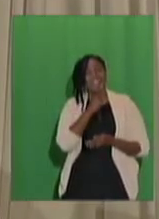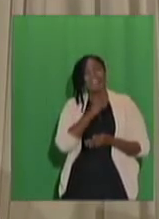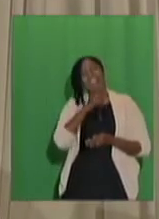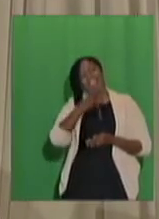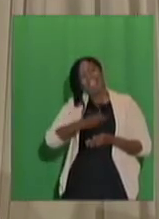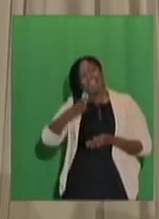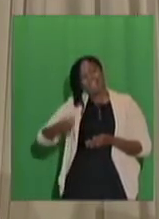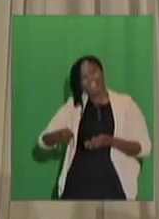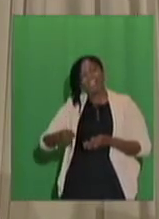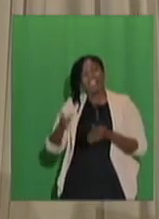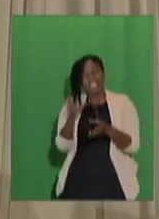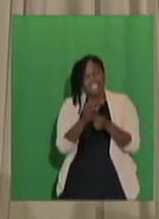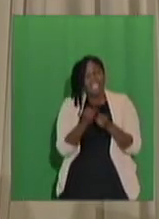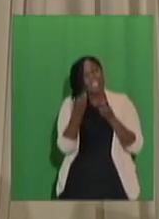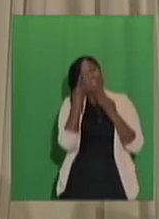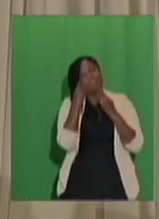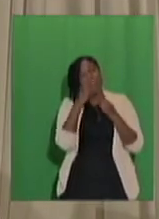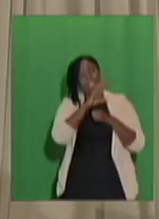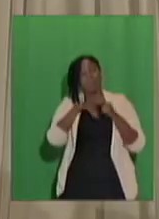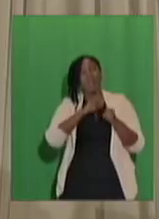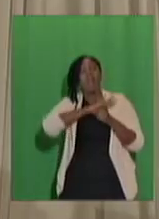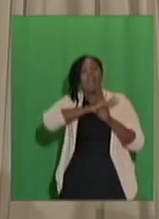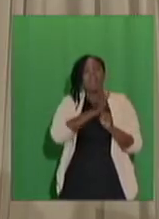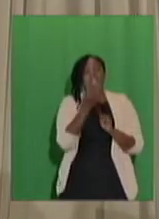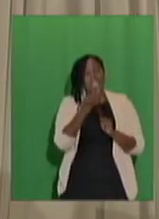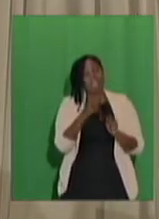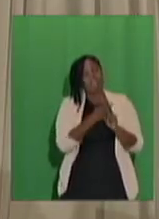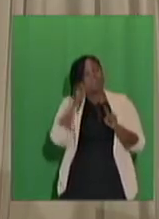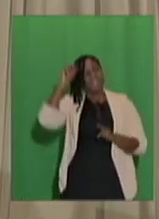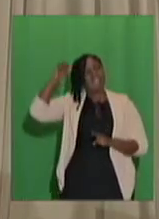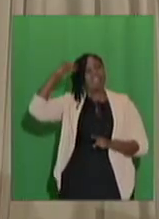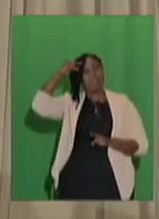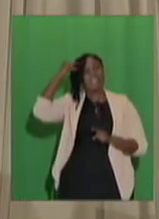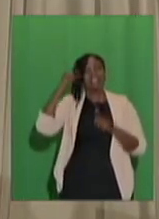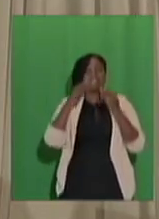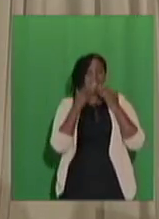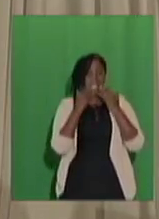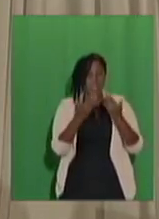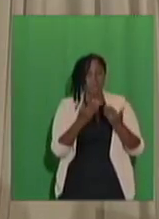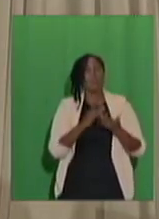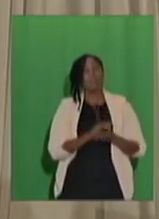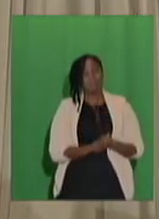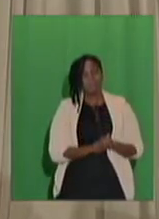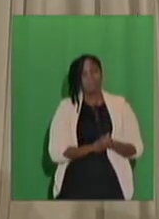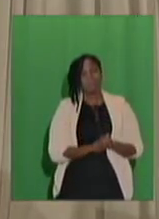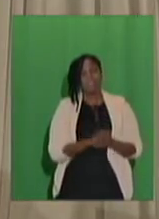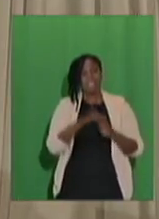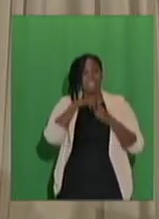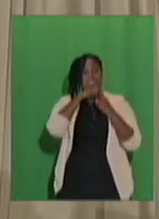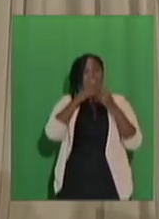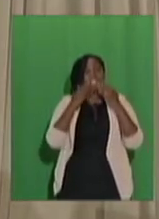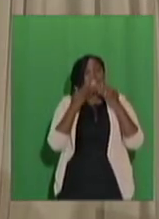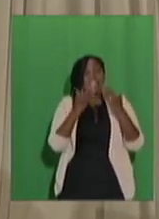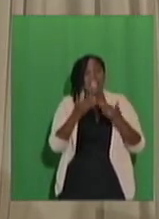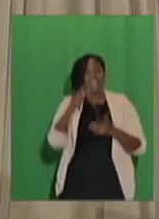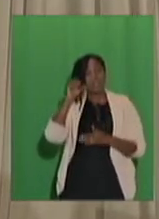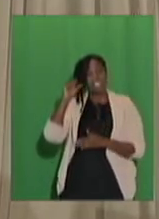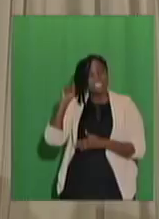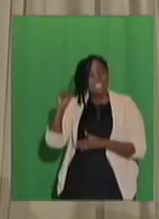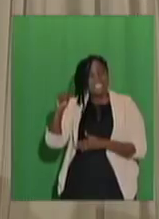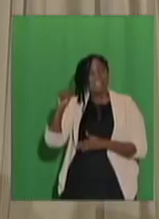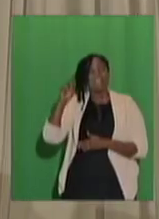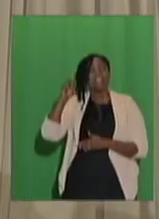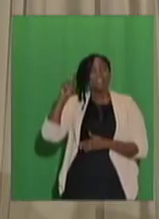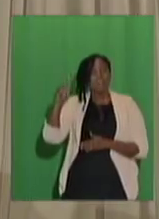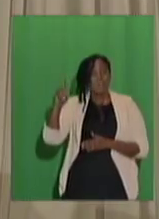about COVID-19 from the government during this period. A special thanks also to Stephen Ducran, the Public